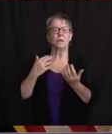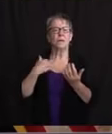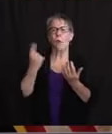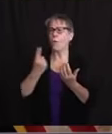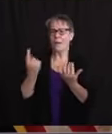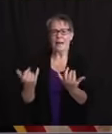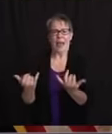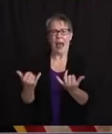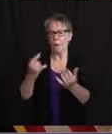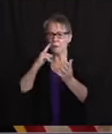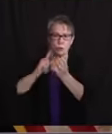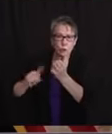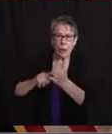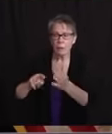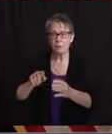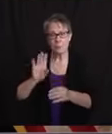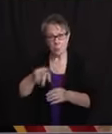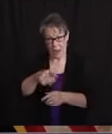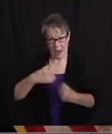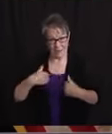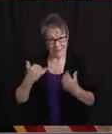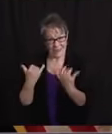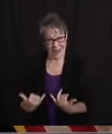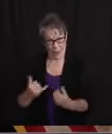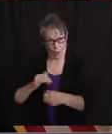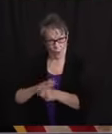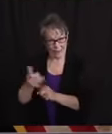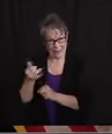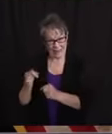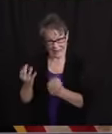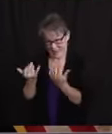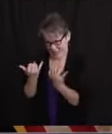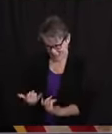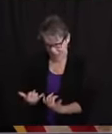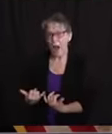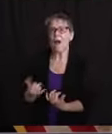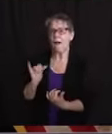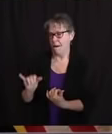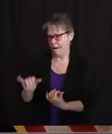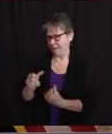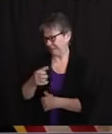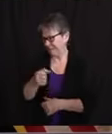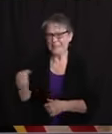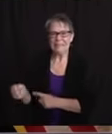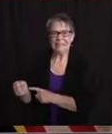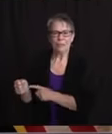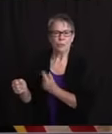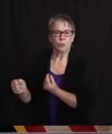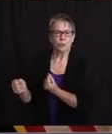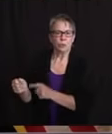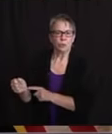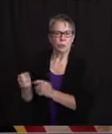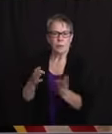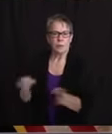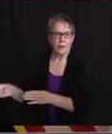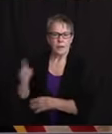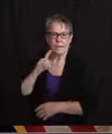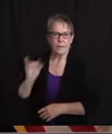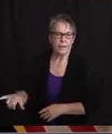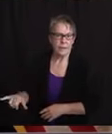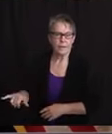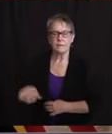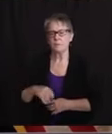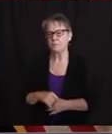hugely valuable. So the more data we have in that respect, the more confidence we have. Dave, I would say this: I don't know when the last